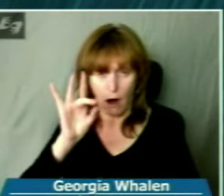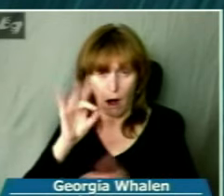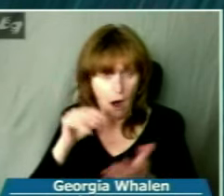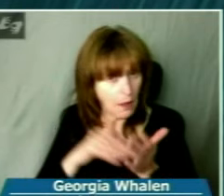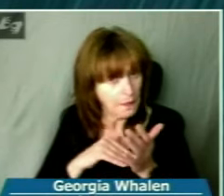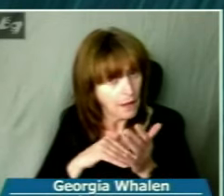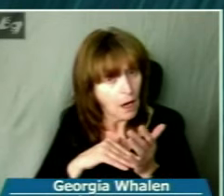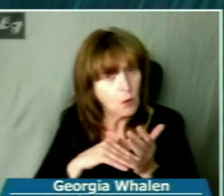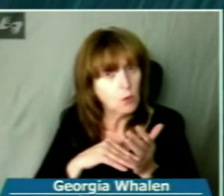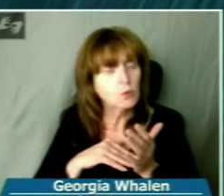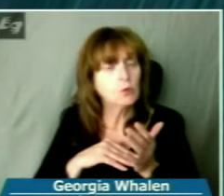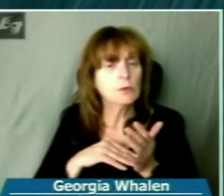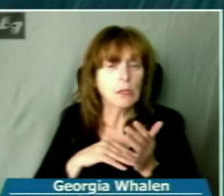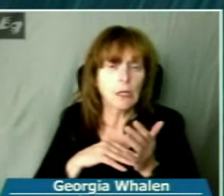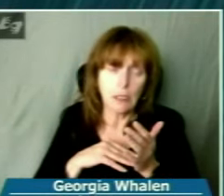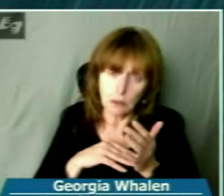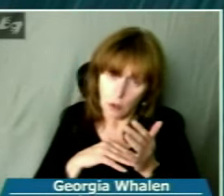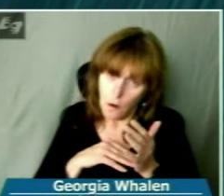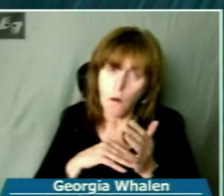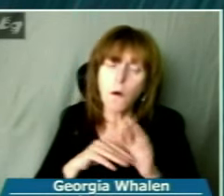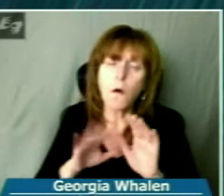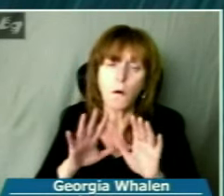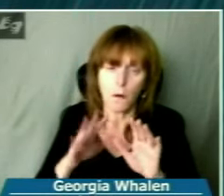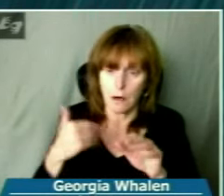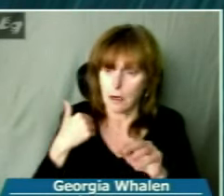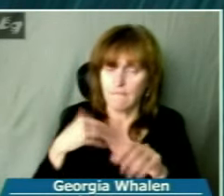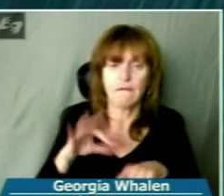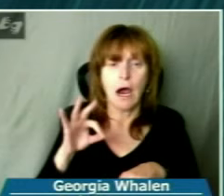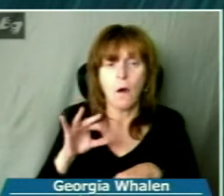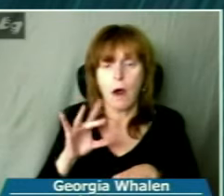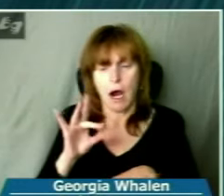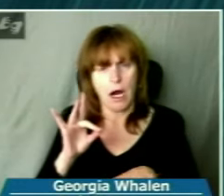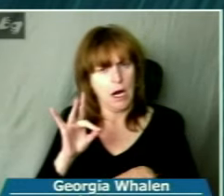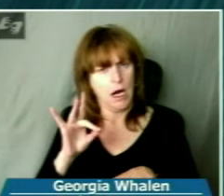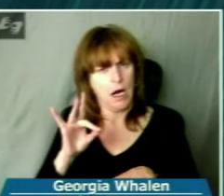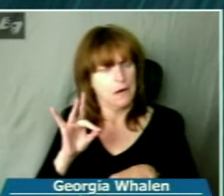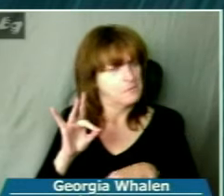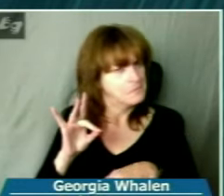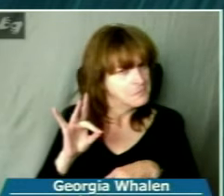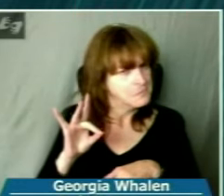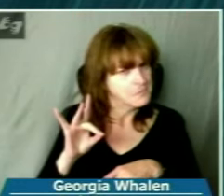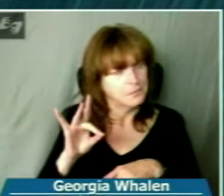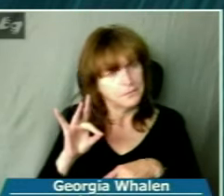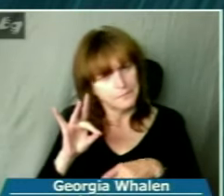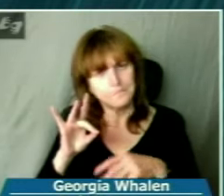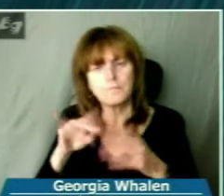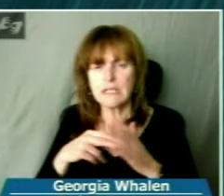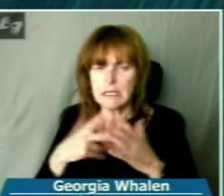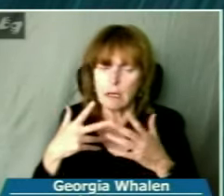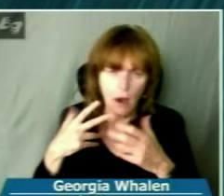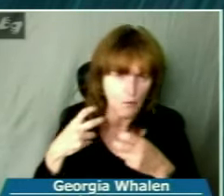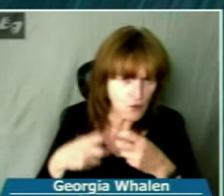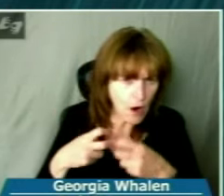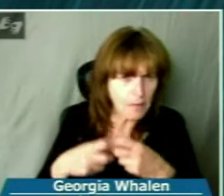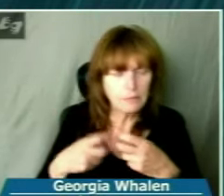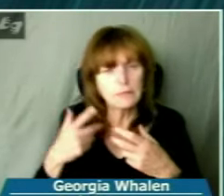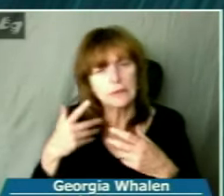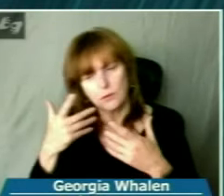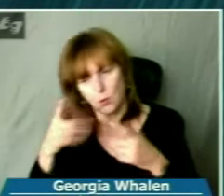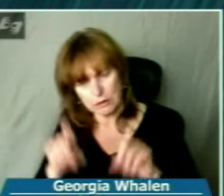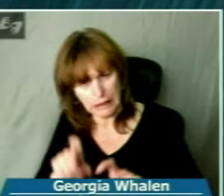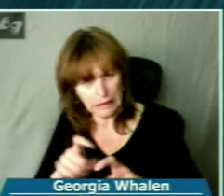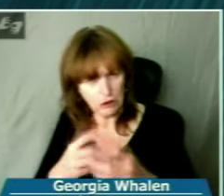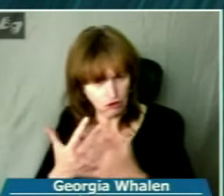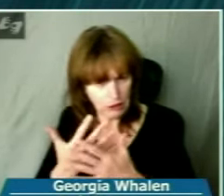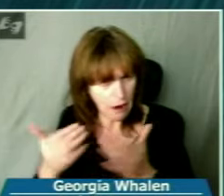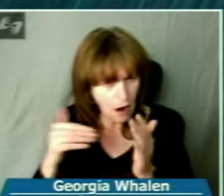tests that were they thought might have been part of the same issue. They retested them and let us know that those were also false